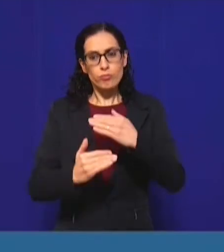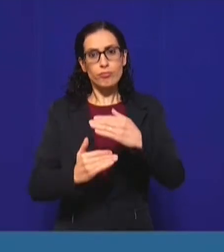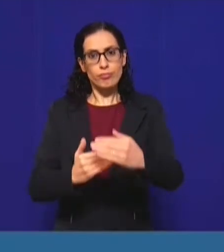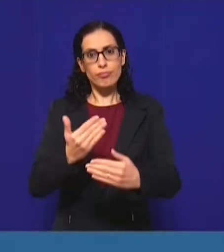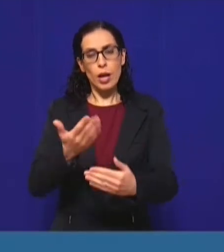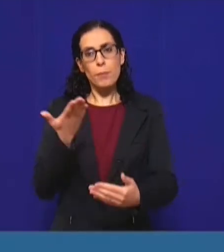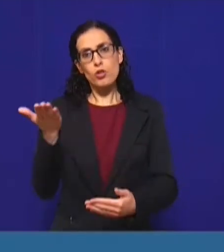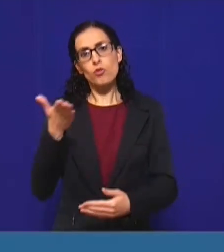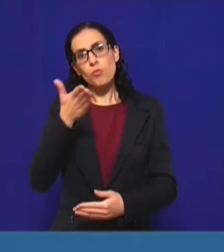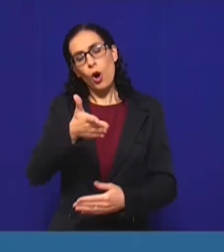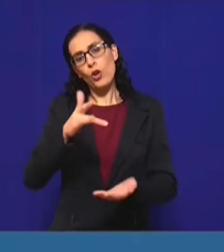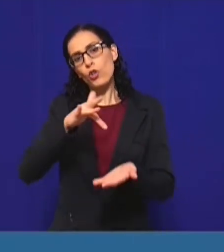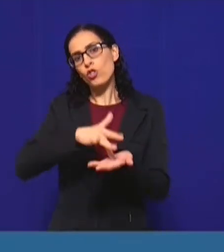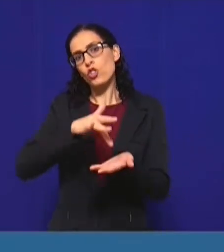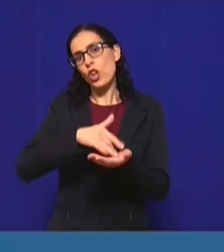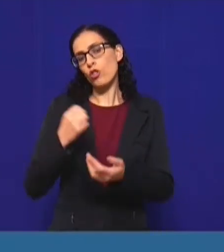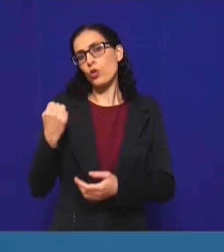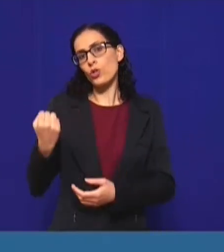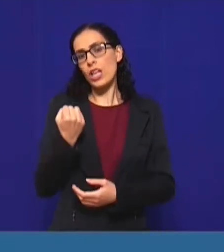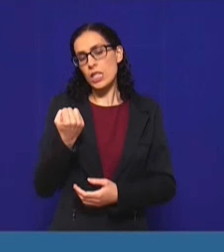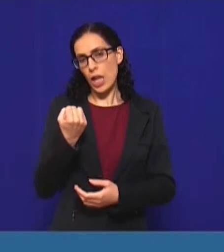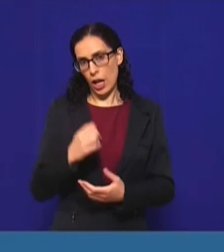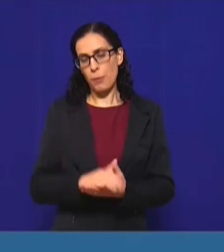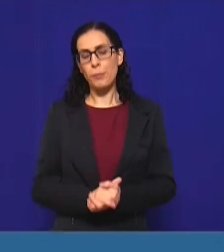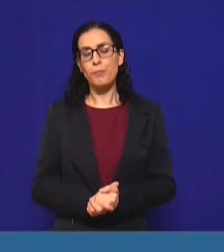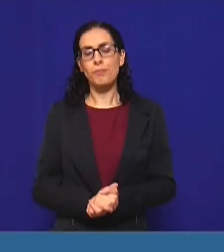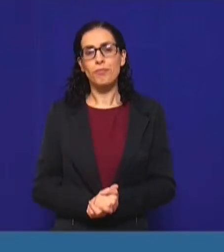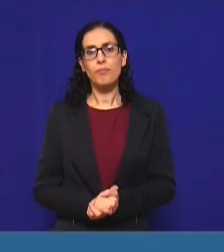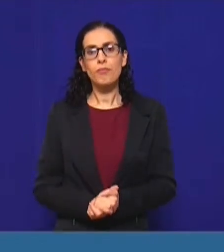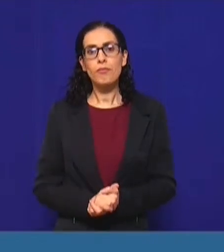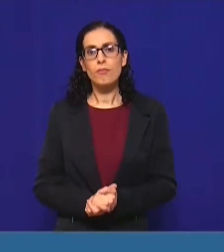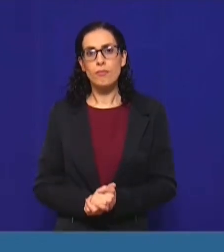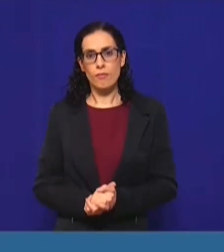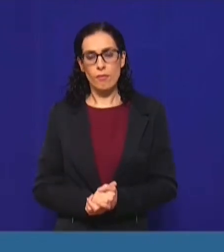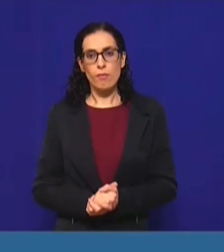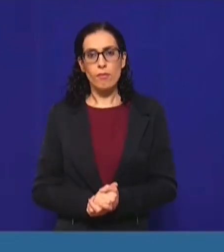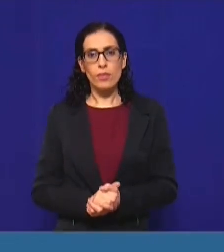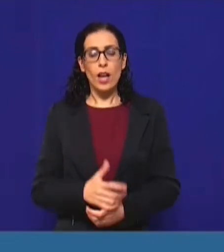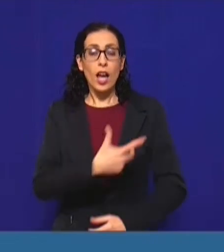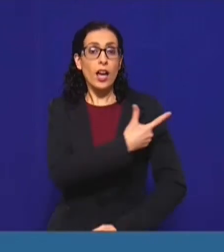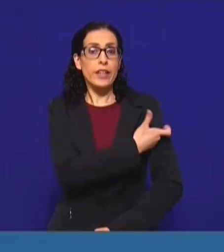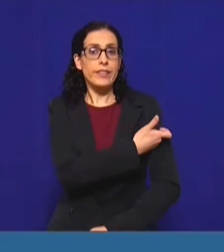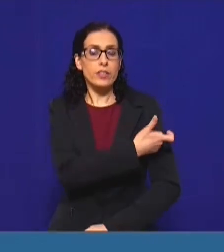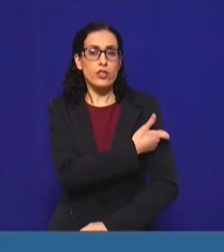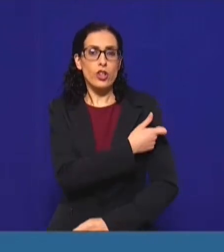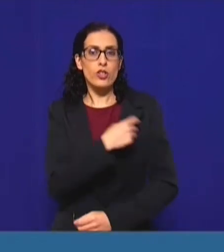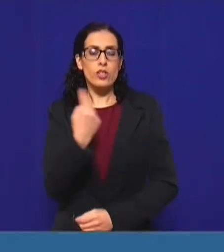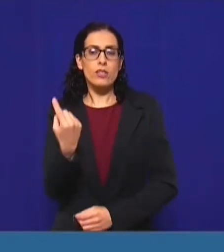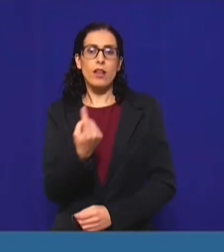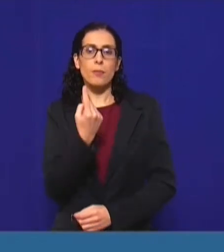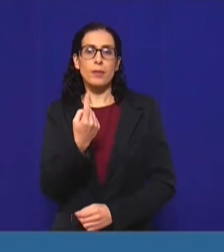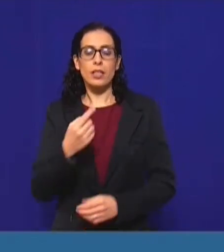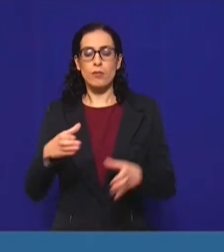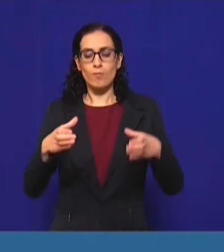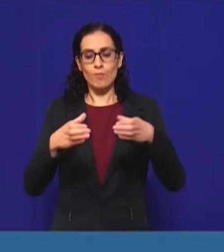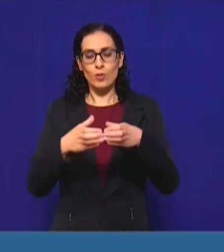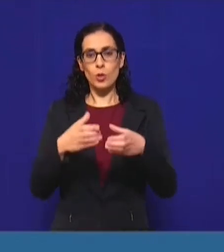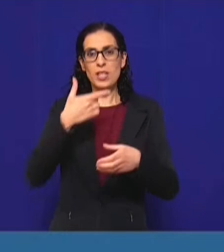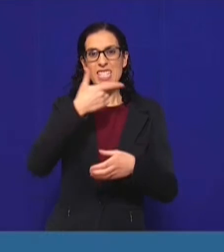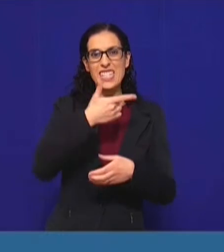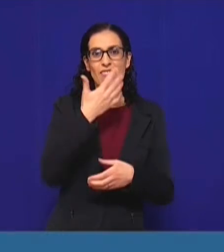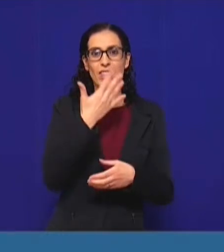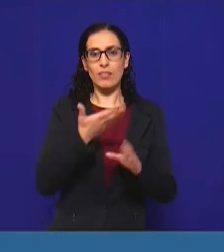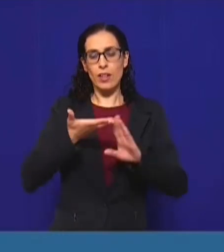fiċ-ċentri tas-saħħa jew inkella fil-bereġġ. It-tilqim ta' dan il-grupp ta' il fuq minn 75 sena